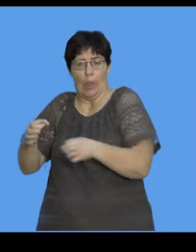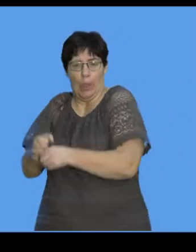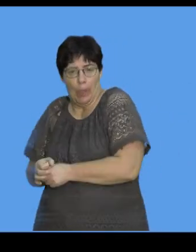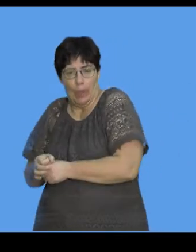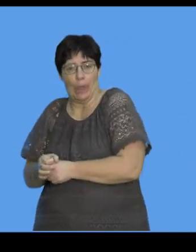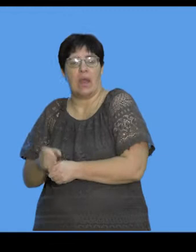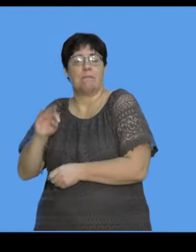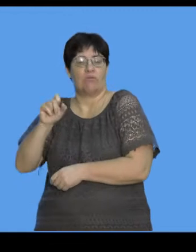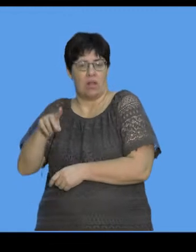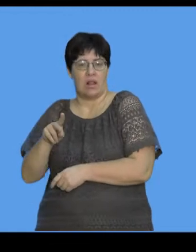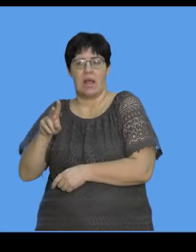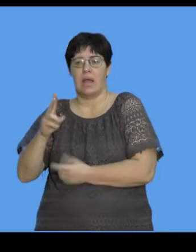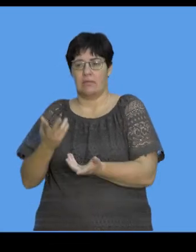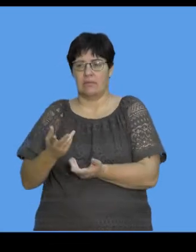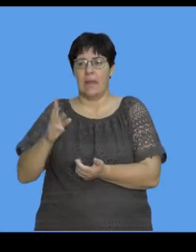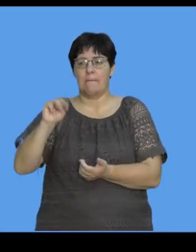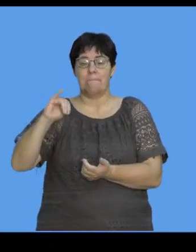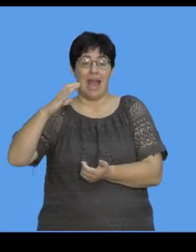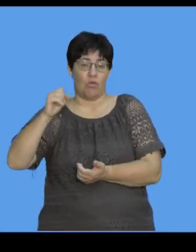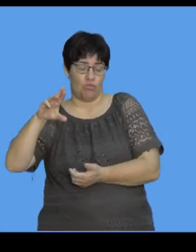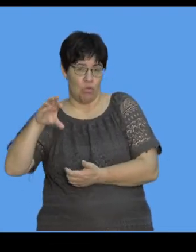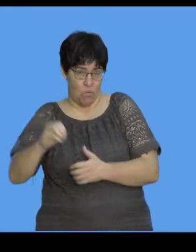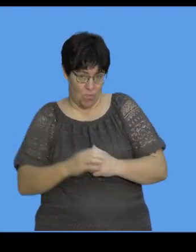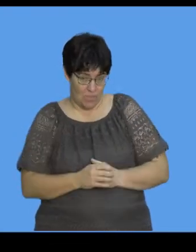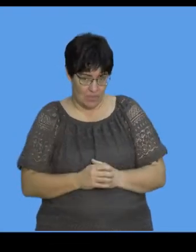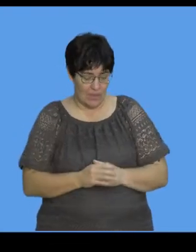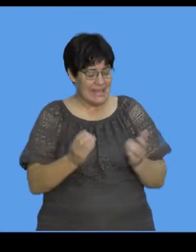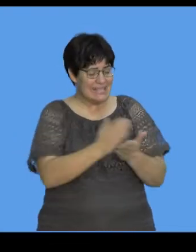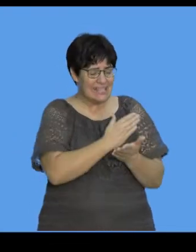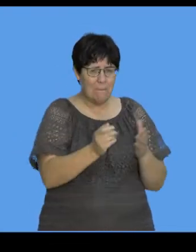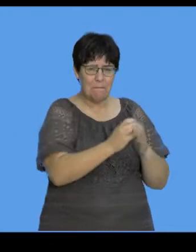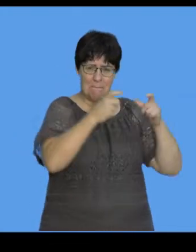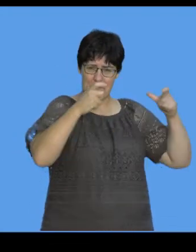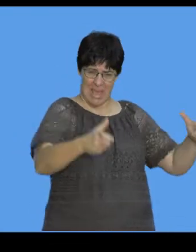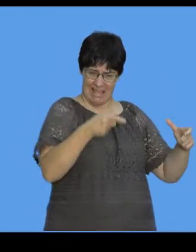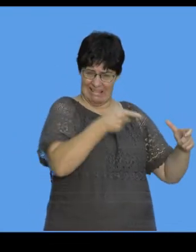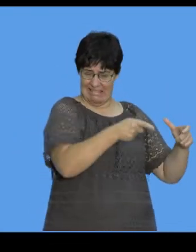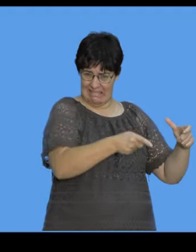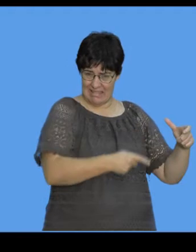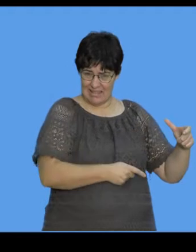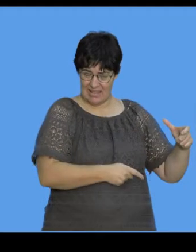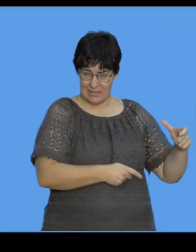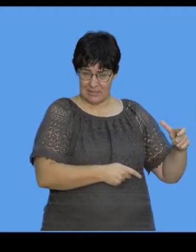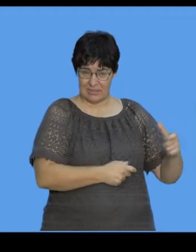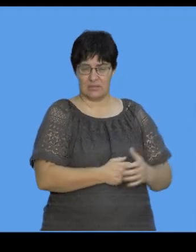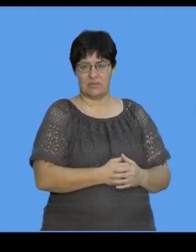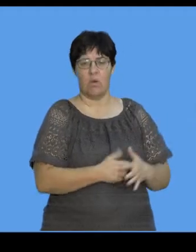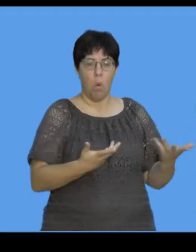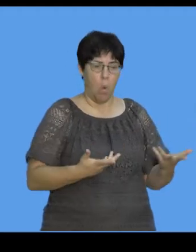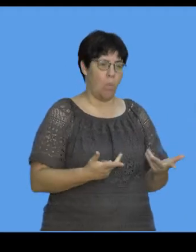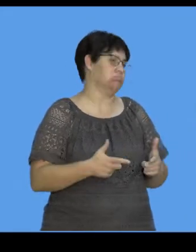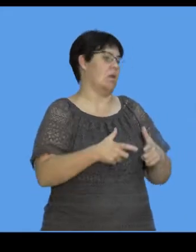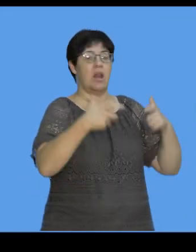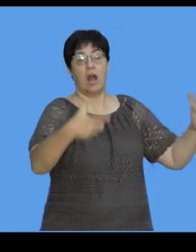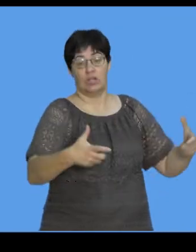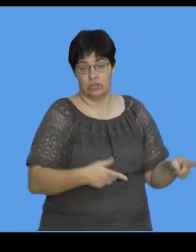mineral. And basically what it means is quite simply, some of the things, macro means big, all right,